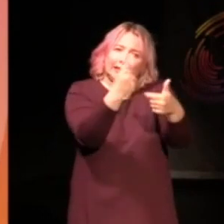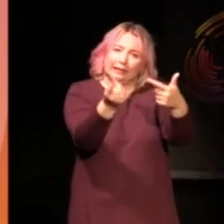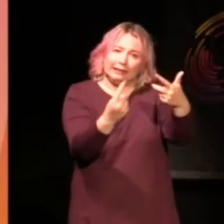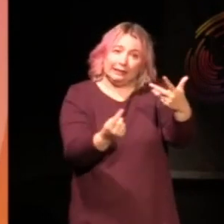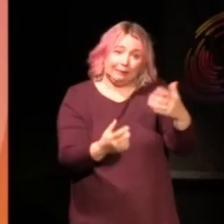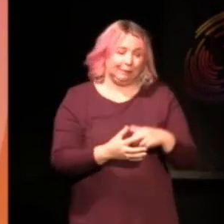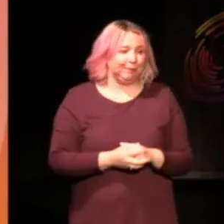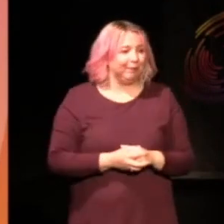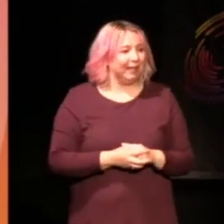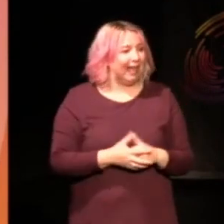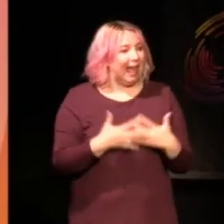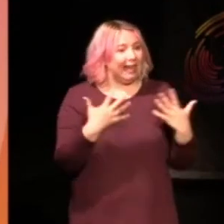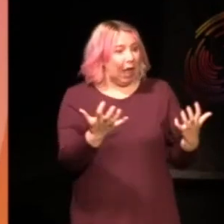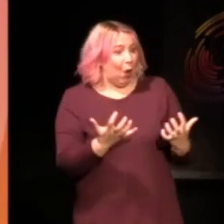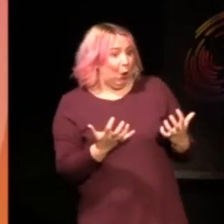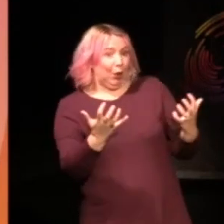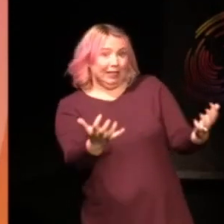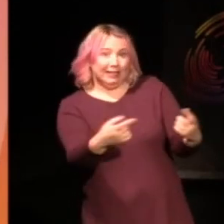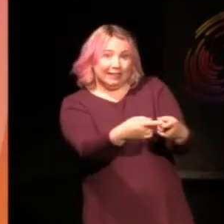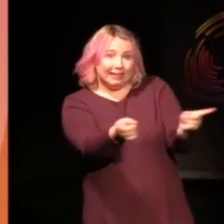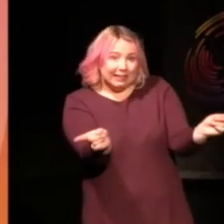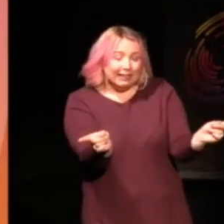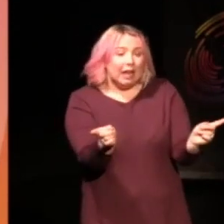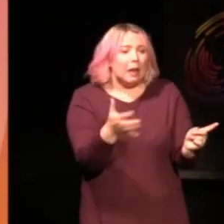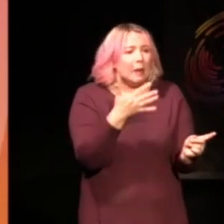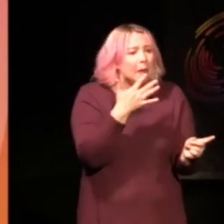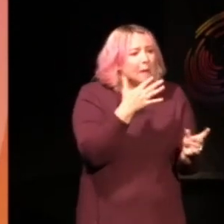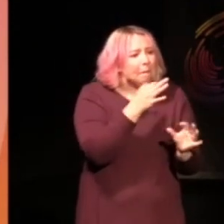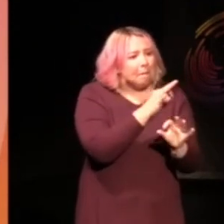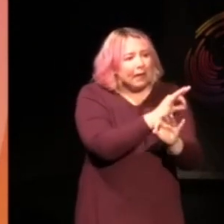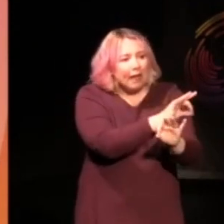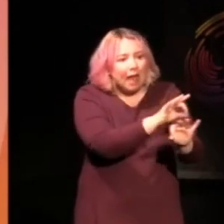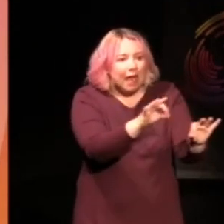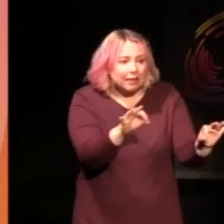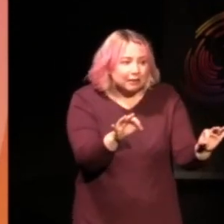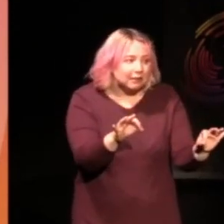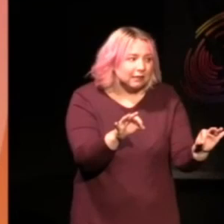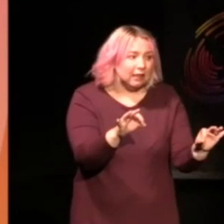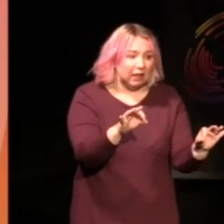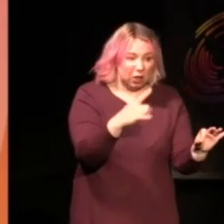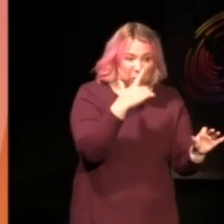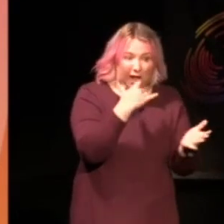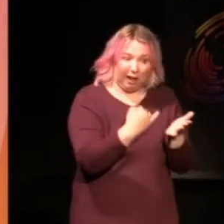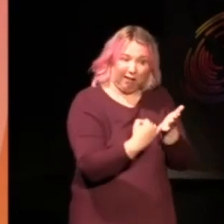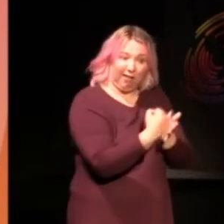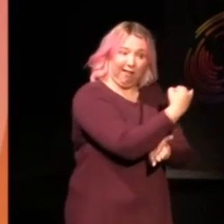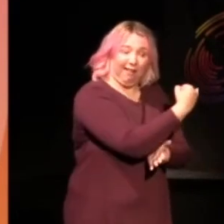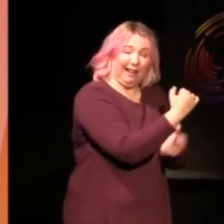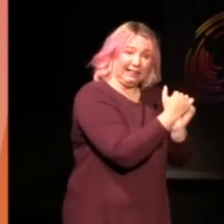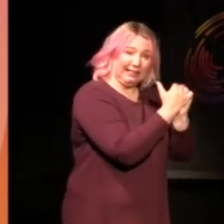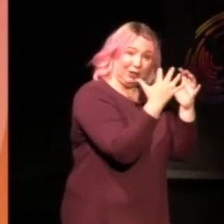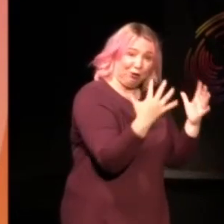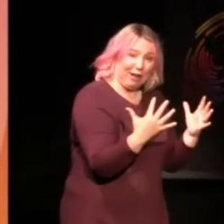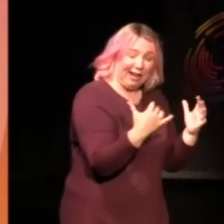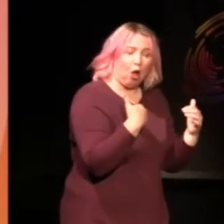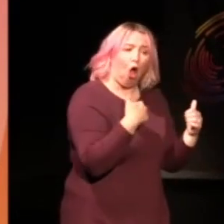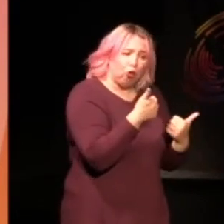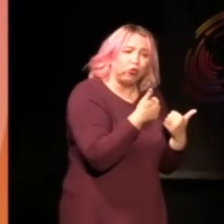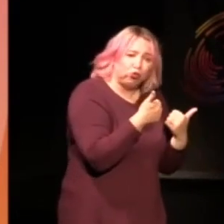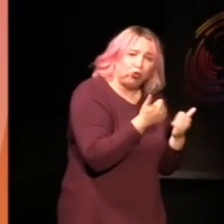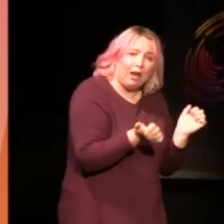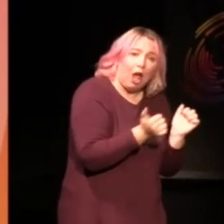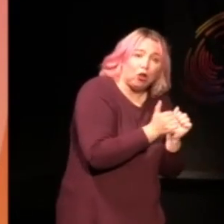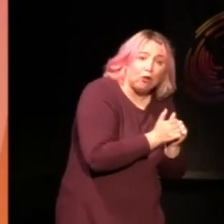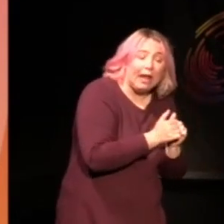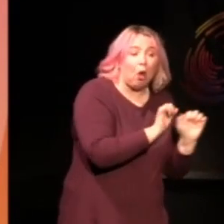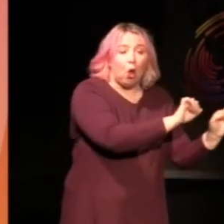you, audience. You had the invitation from Elif to disagree with her or agree with her, or just, have a